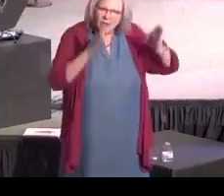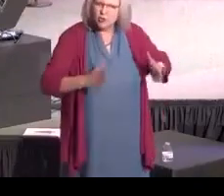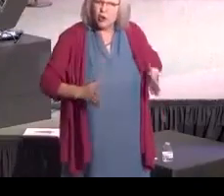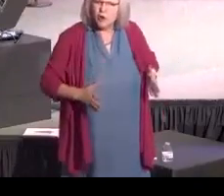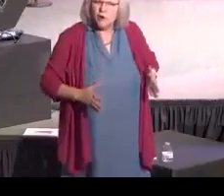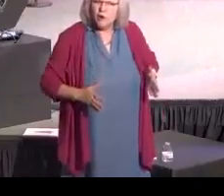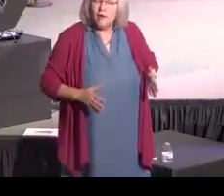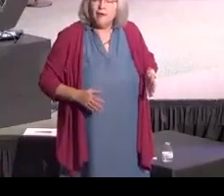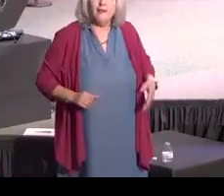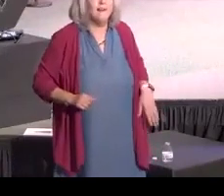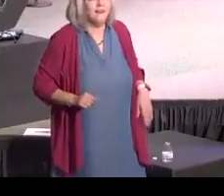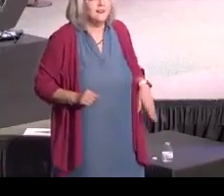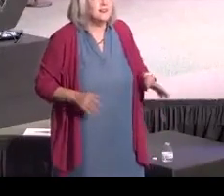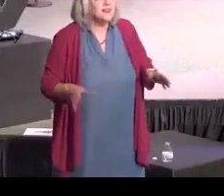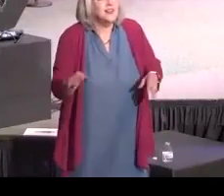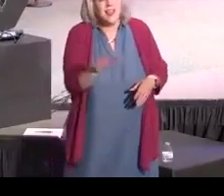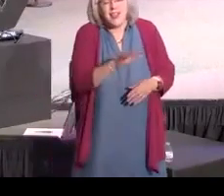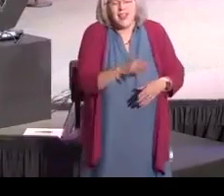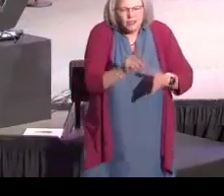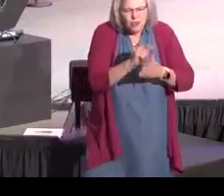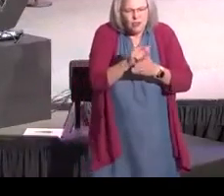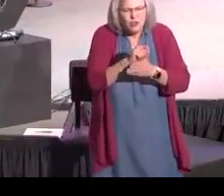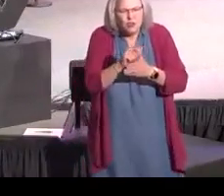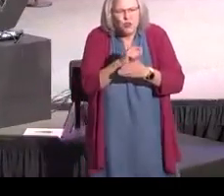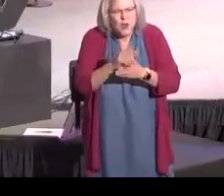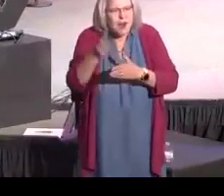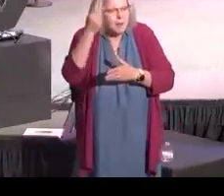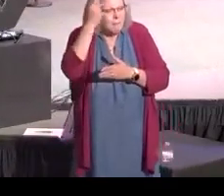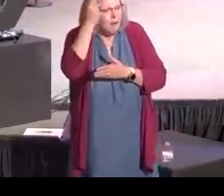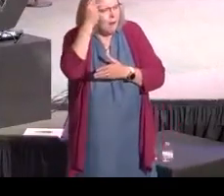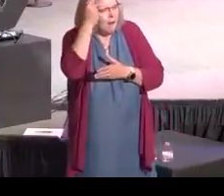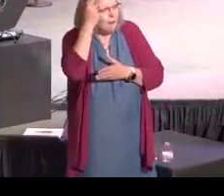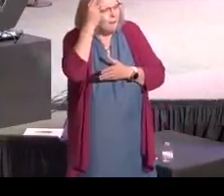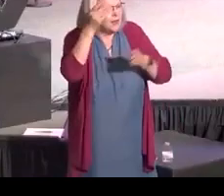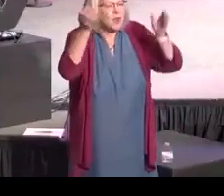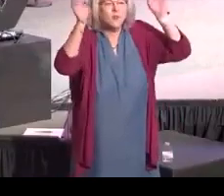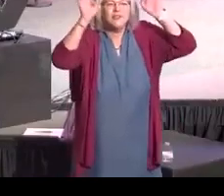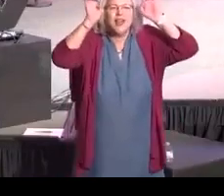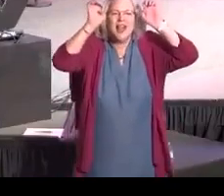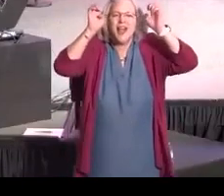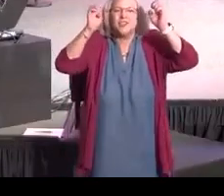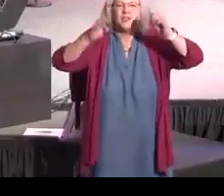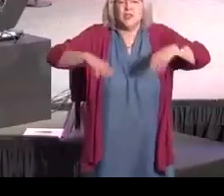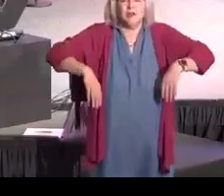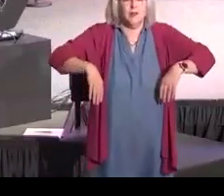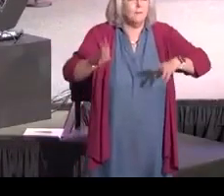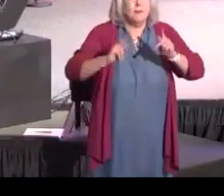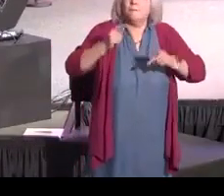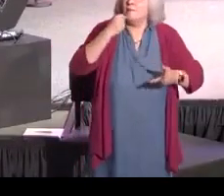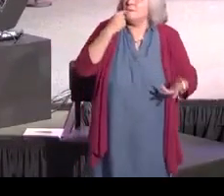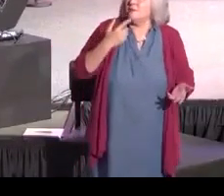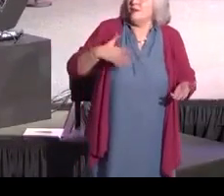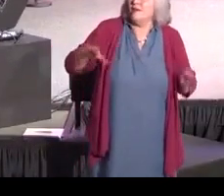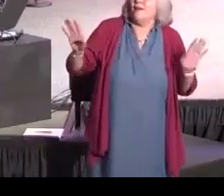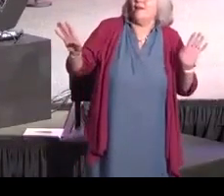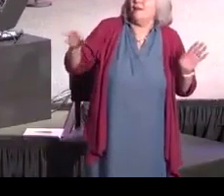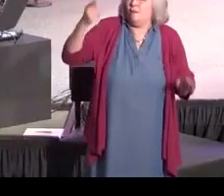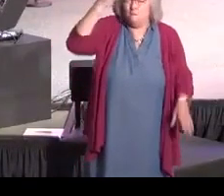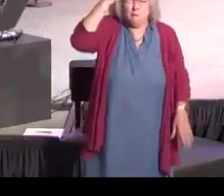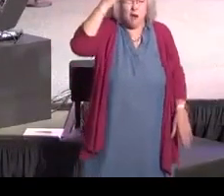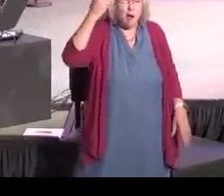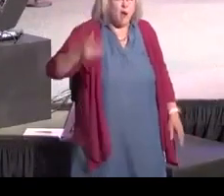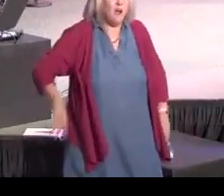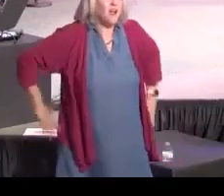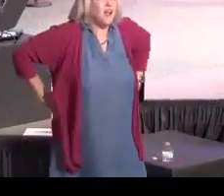5:34, Acts 22:3. He trained Paul. He was educated. But people said, hey, Paul, 2 Corinthians